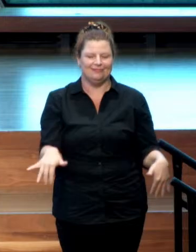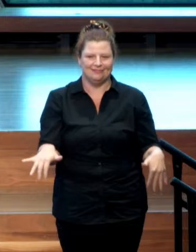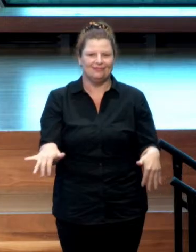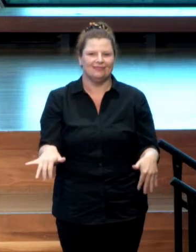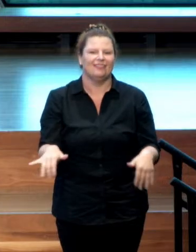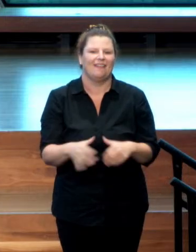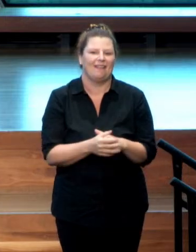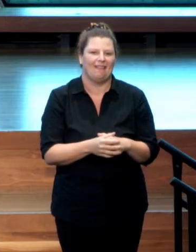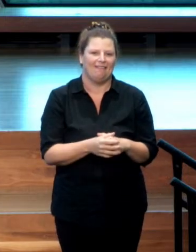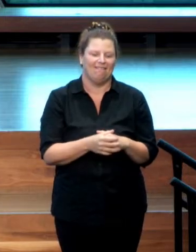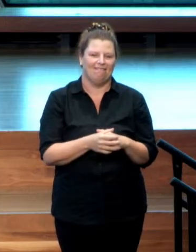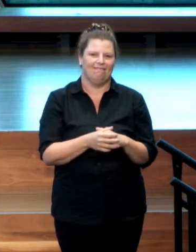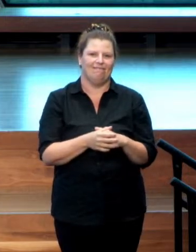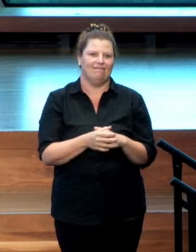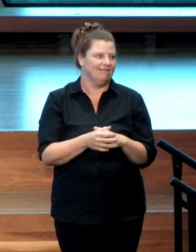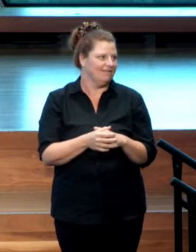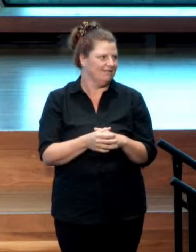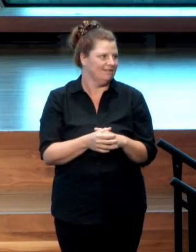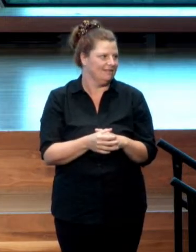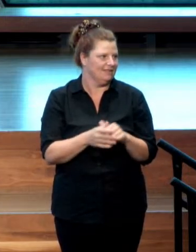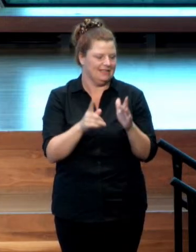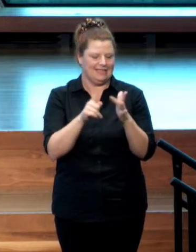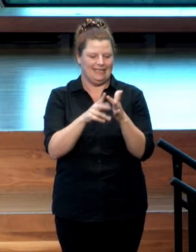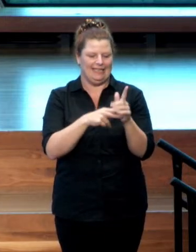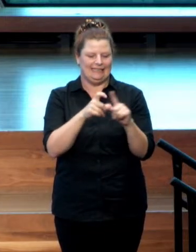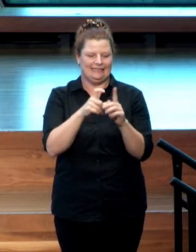South. Indelible City,